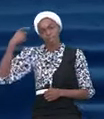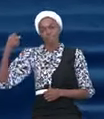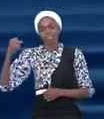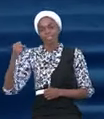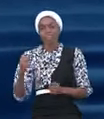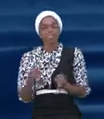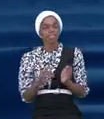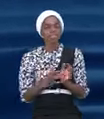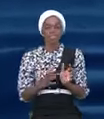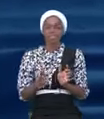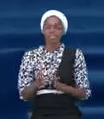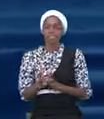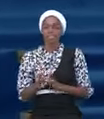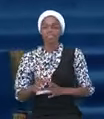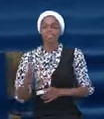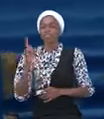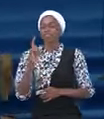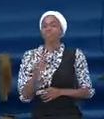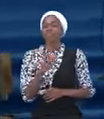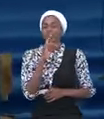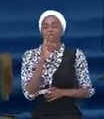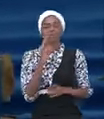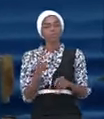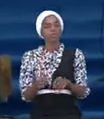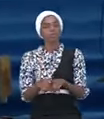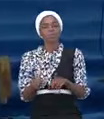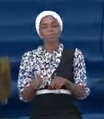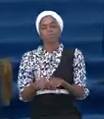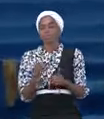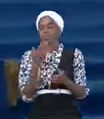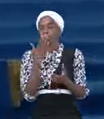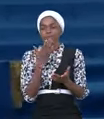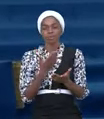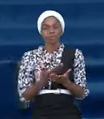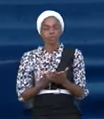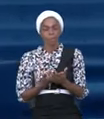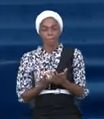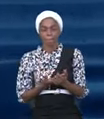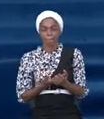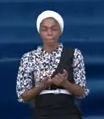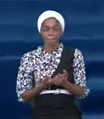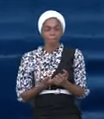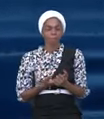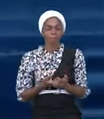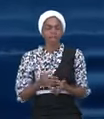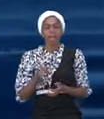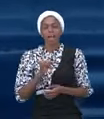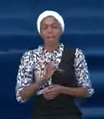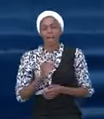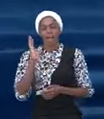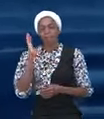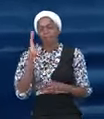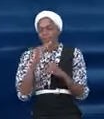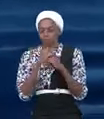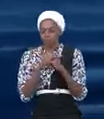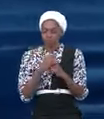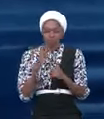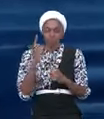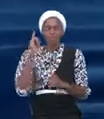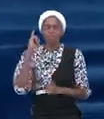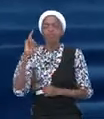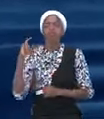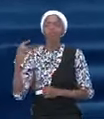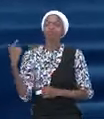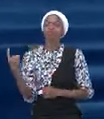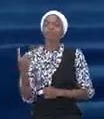forever, because this God is too good. Oh, I will worship you